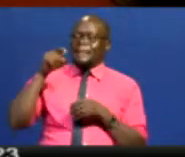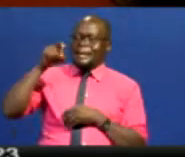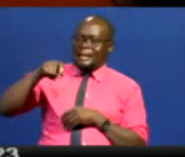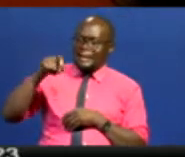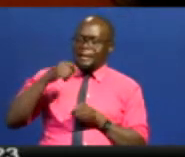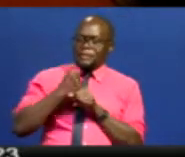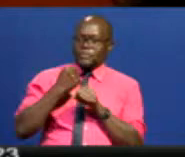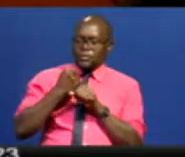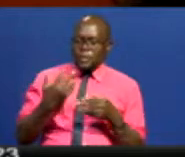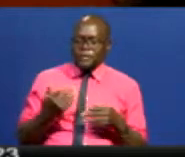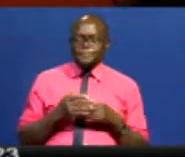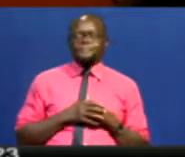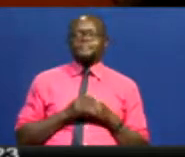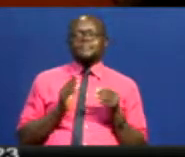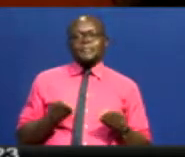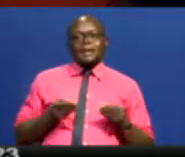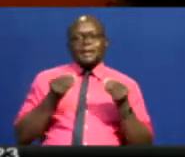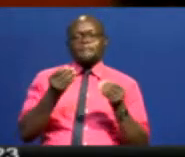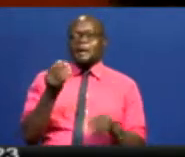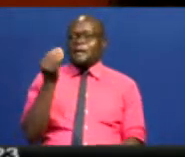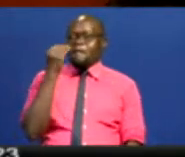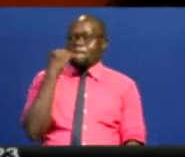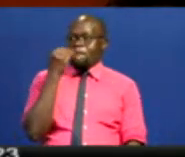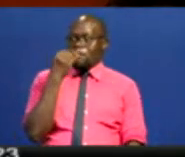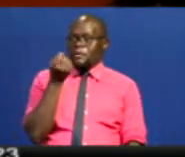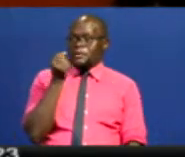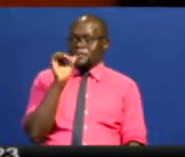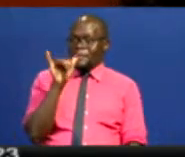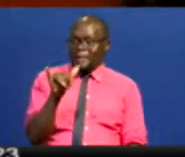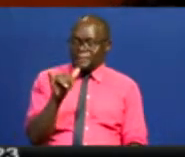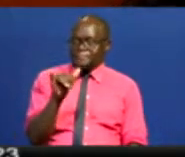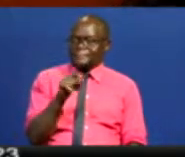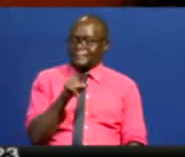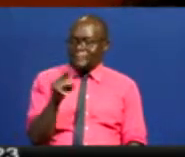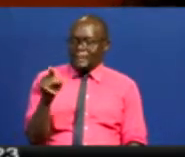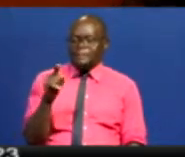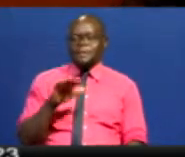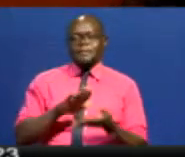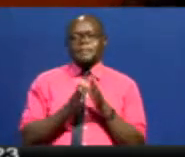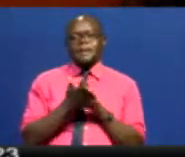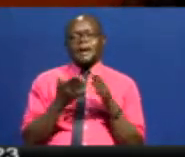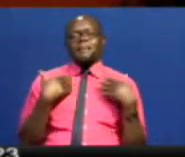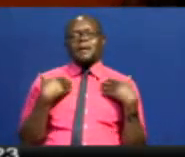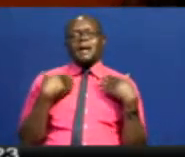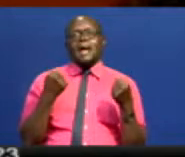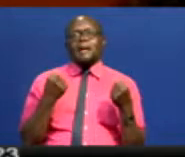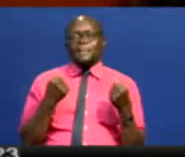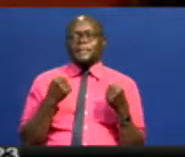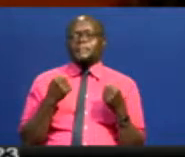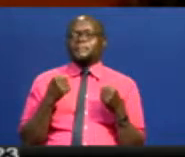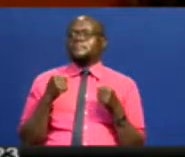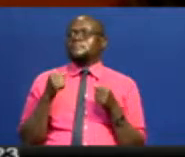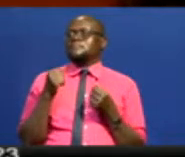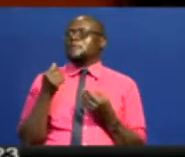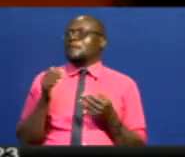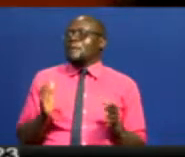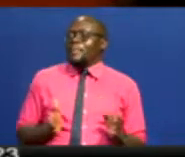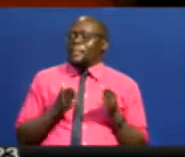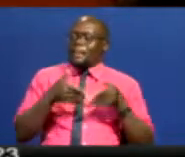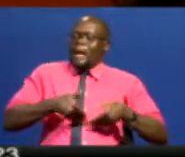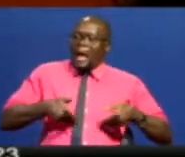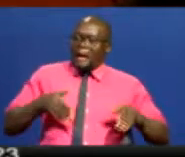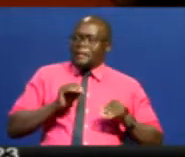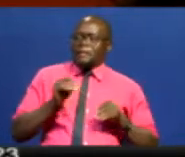be given food so that they look healthy, they are not stunted, we don't